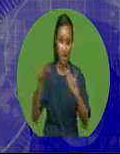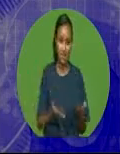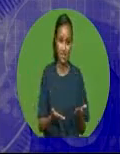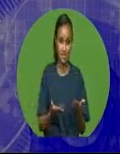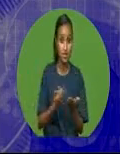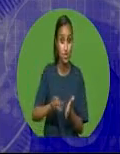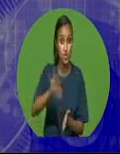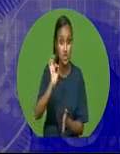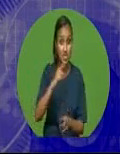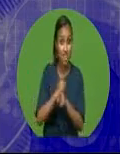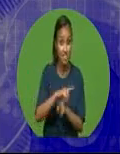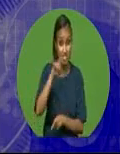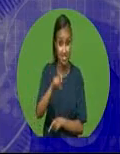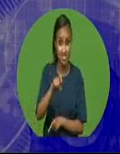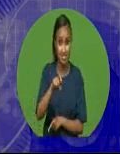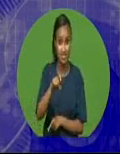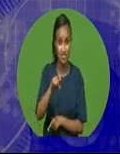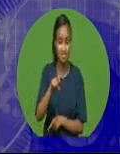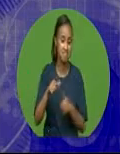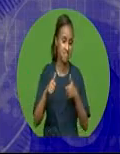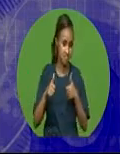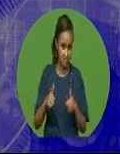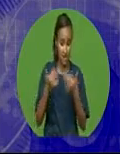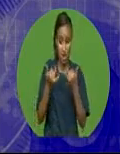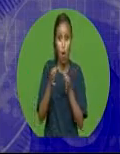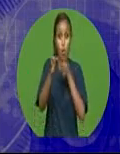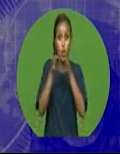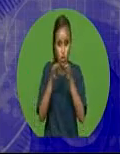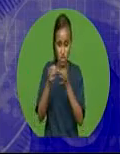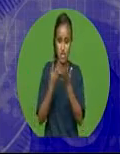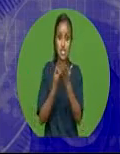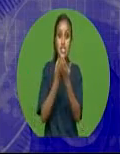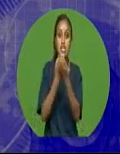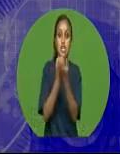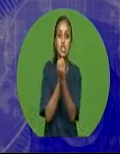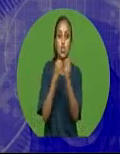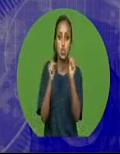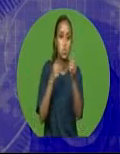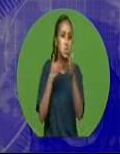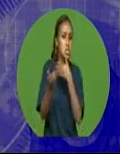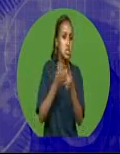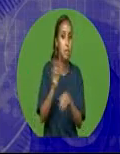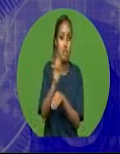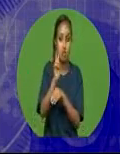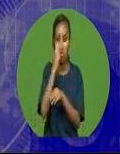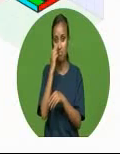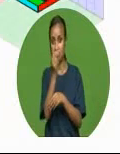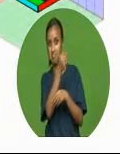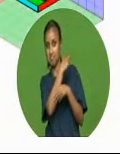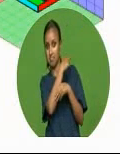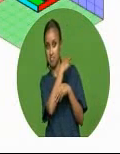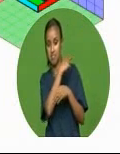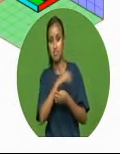Welcome back. Did you get it right? Let's illustrate the solution with a simple video.